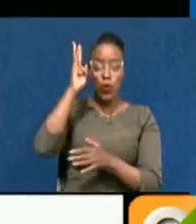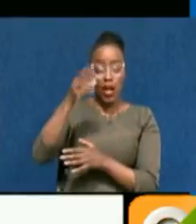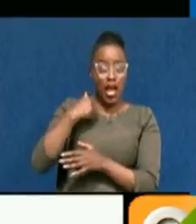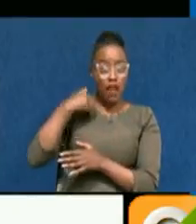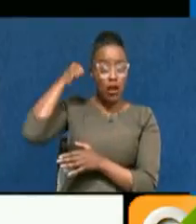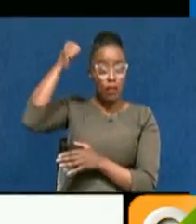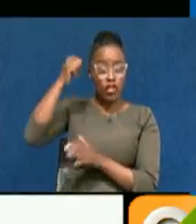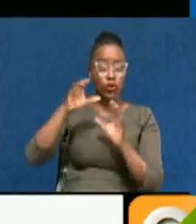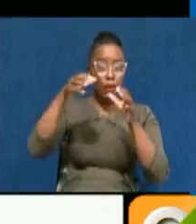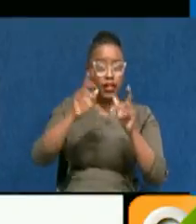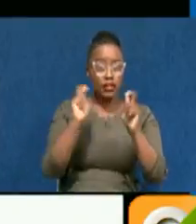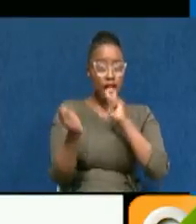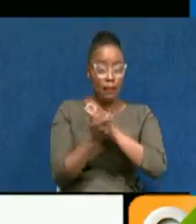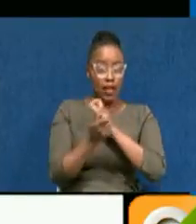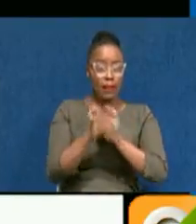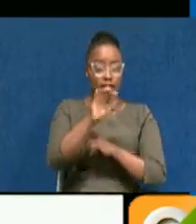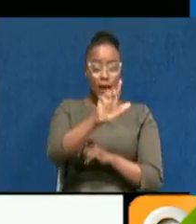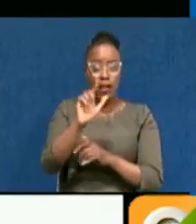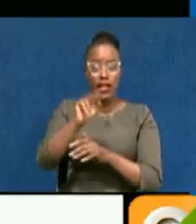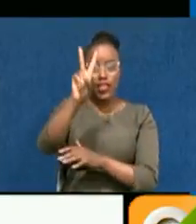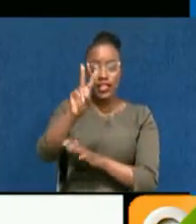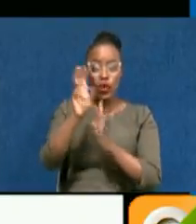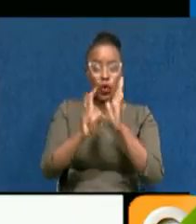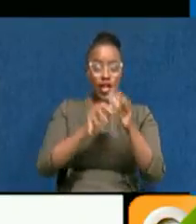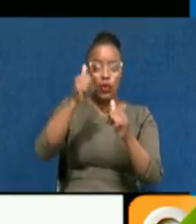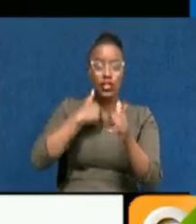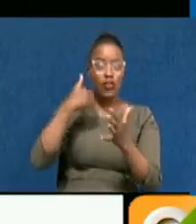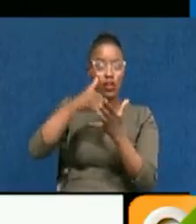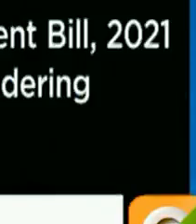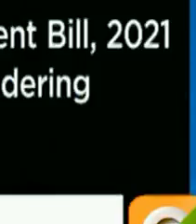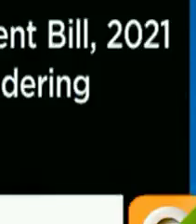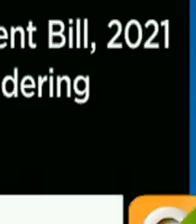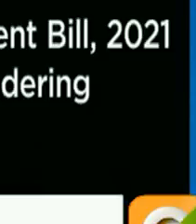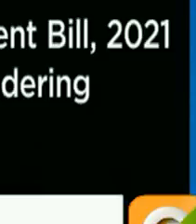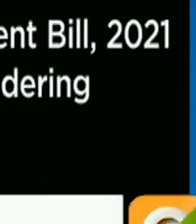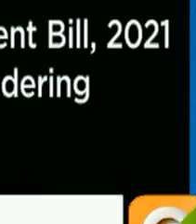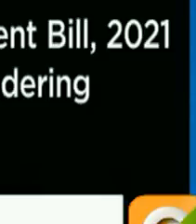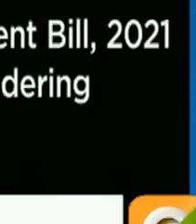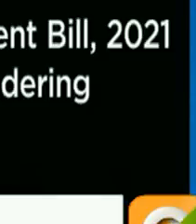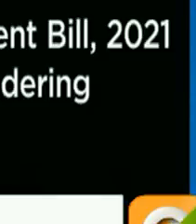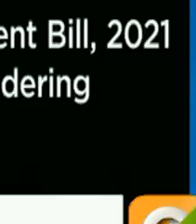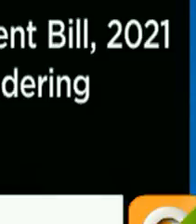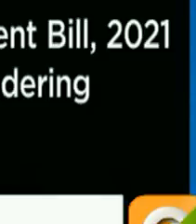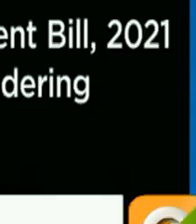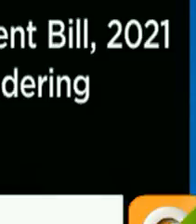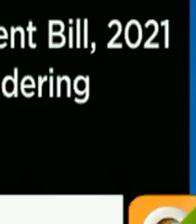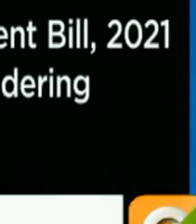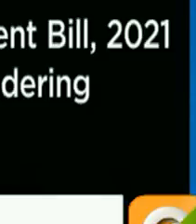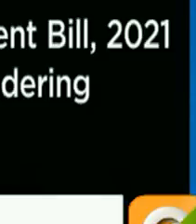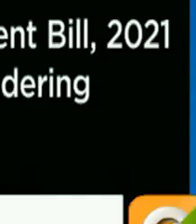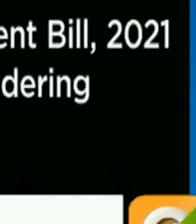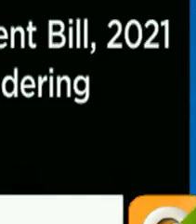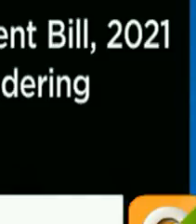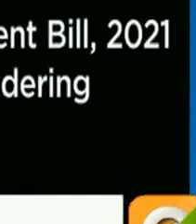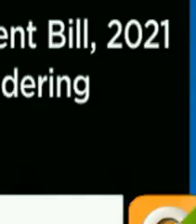the political party's amendment bill in the second reading, which entails debate. Consideration of the Senate amendments to